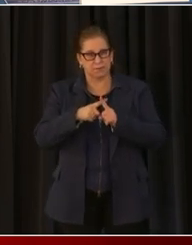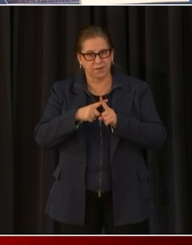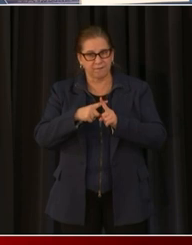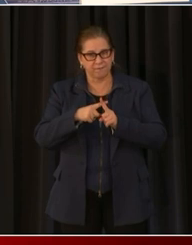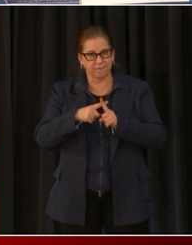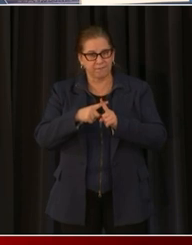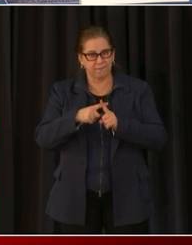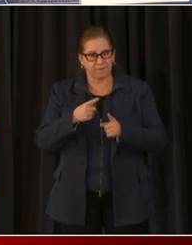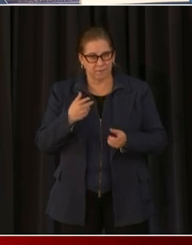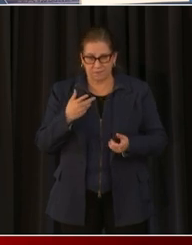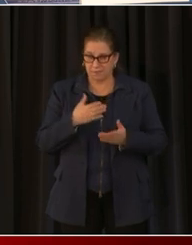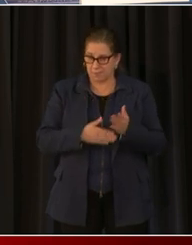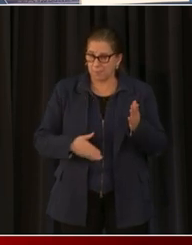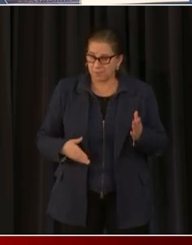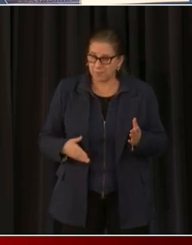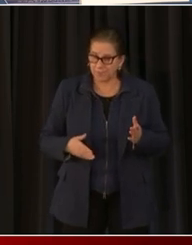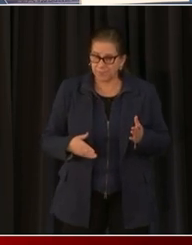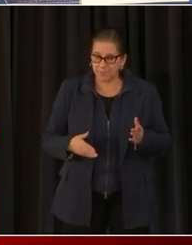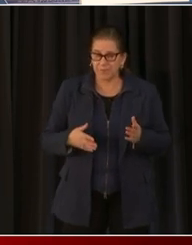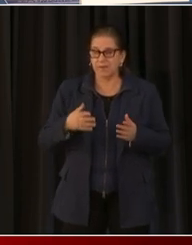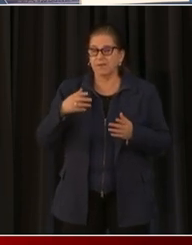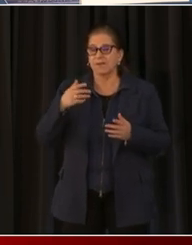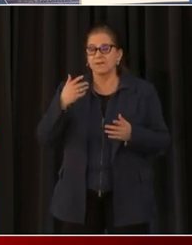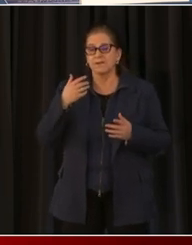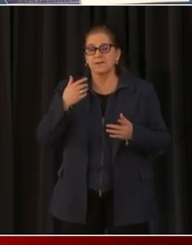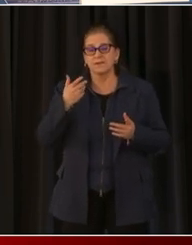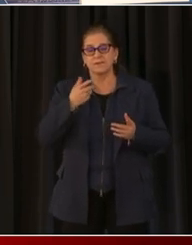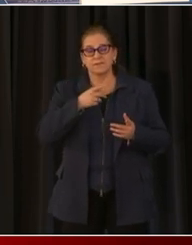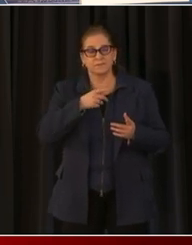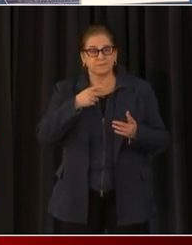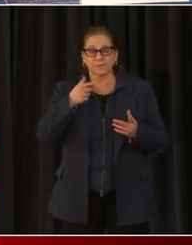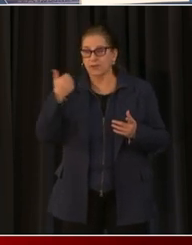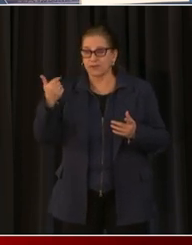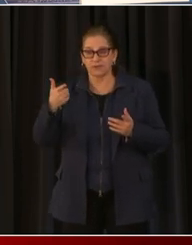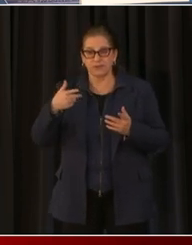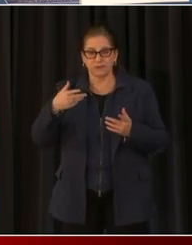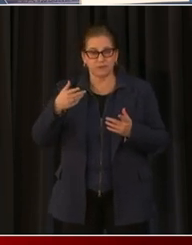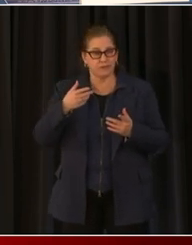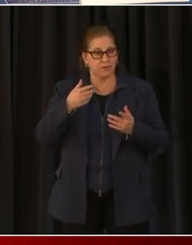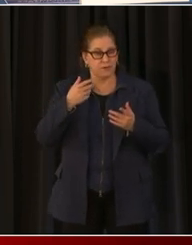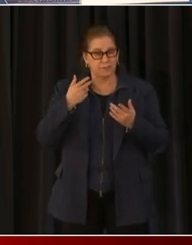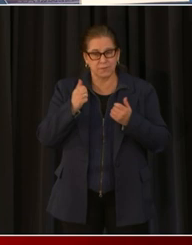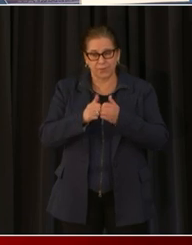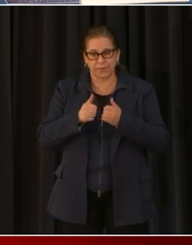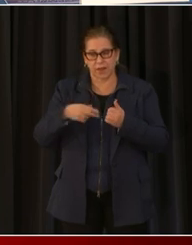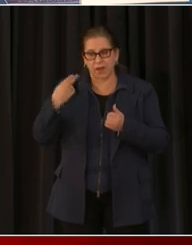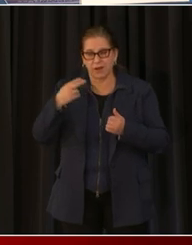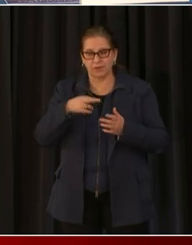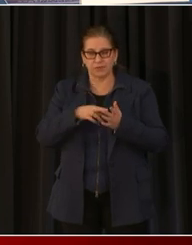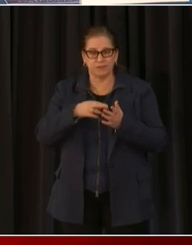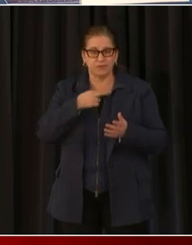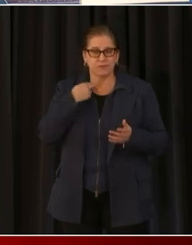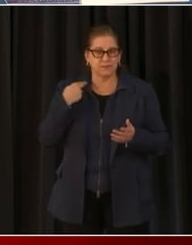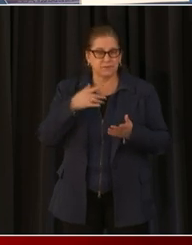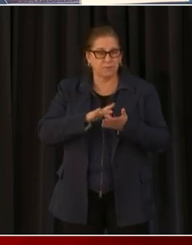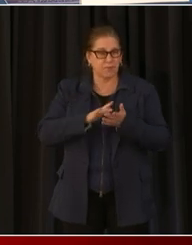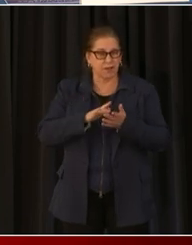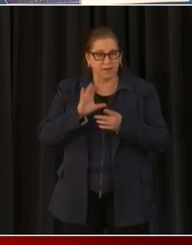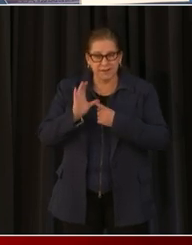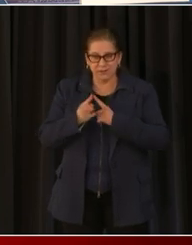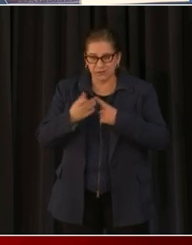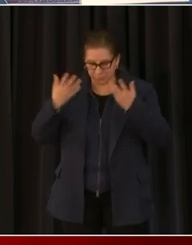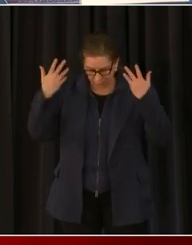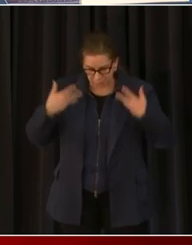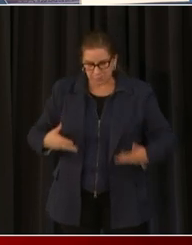to be tested if they have a high-risk exposure, if they've been told that they have a contact to a case, if they work in high-risk